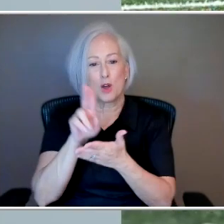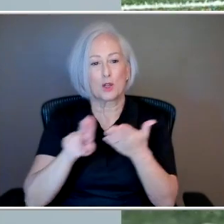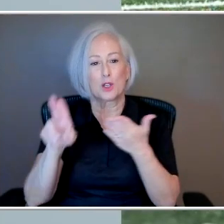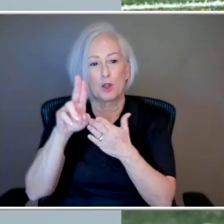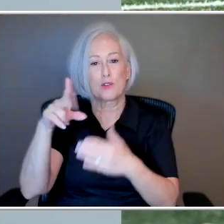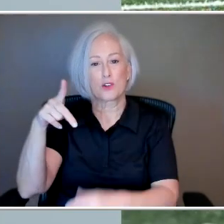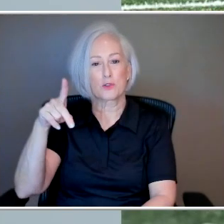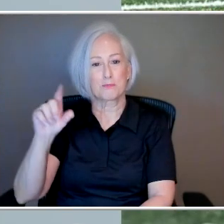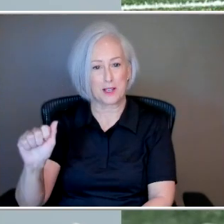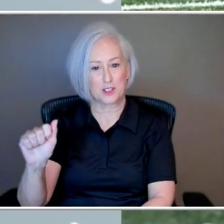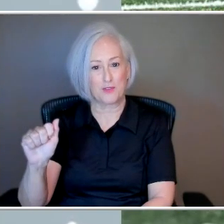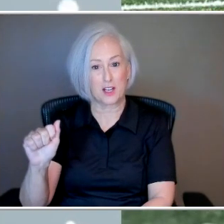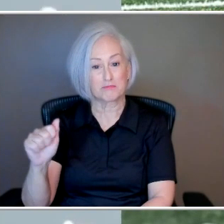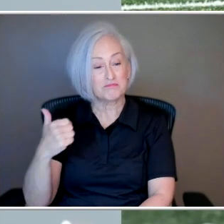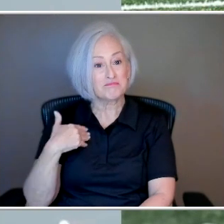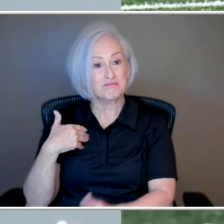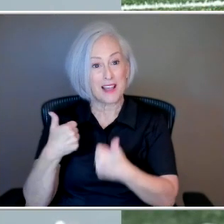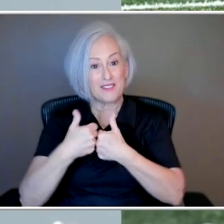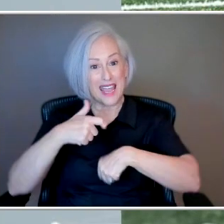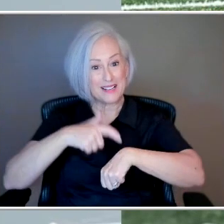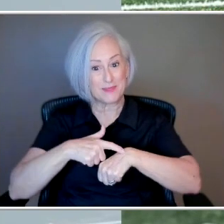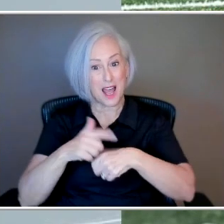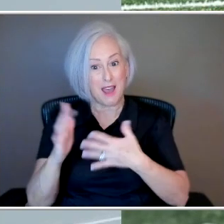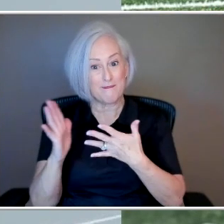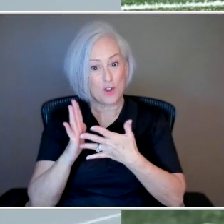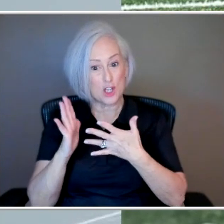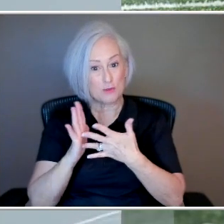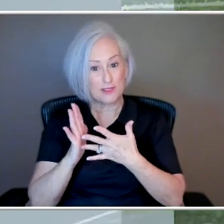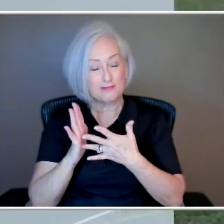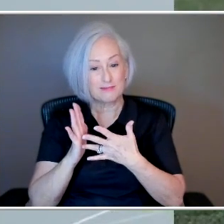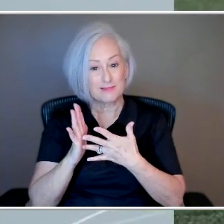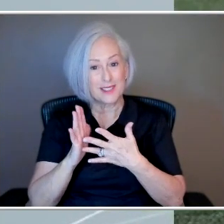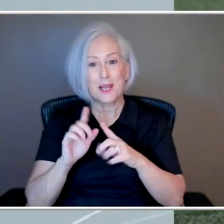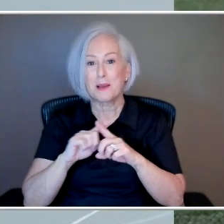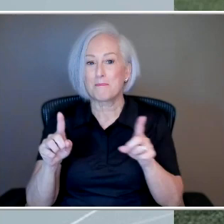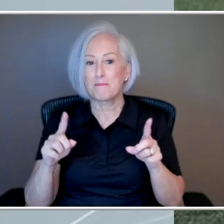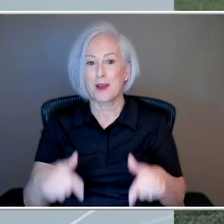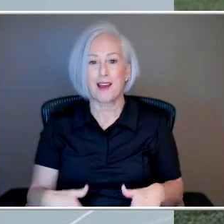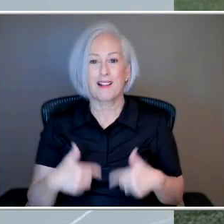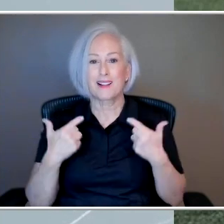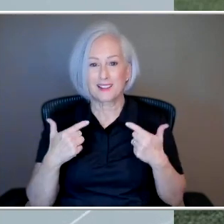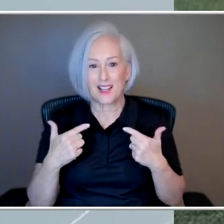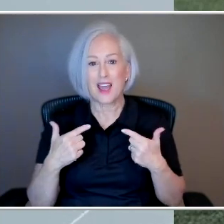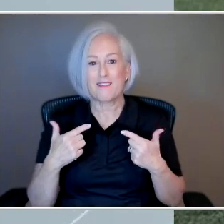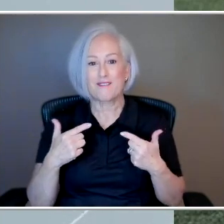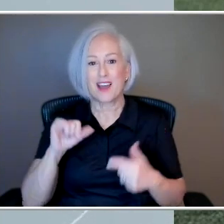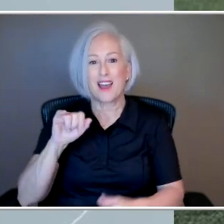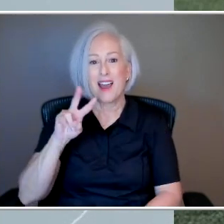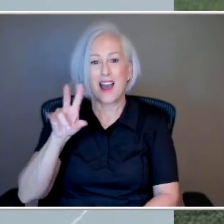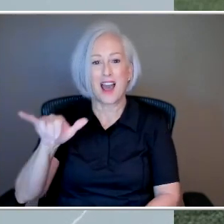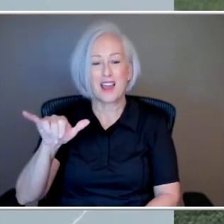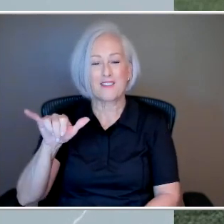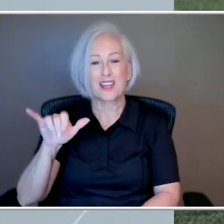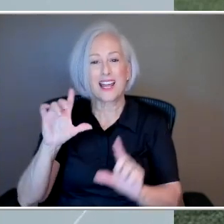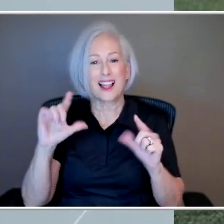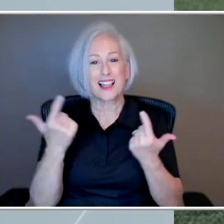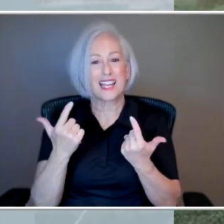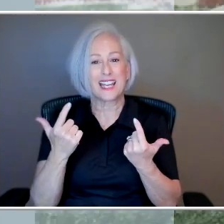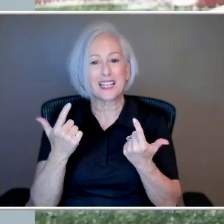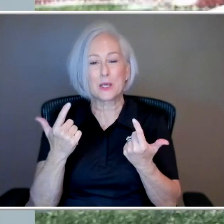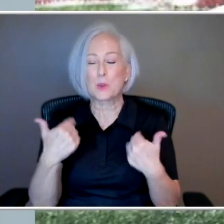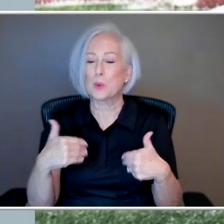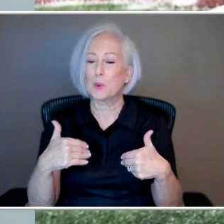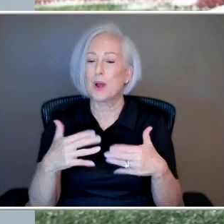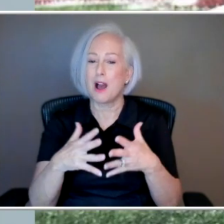game time even as a freshman, but as we know, life as an Ivy Leaguer, it is demanding. So this morning we are letting Zach focus